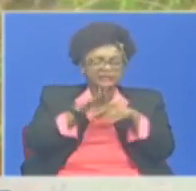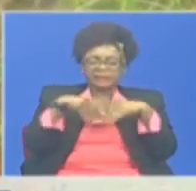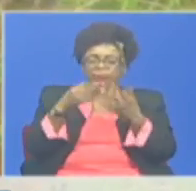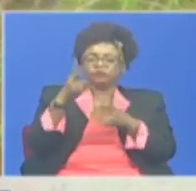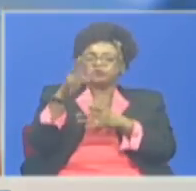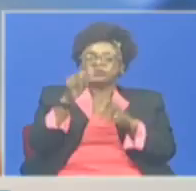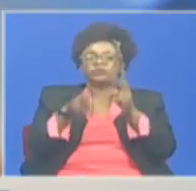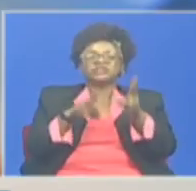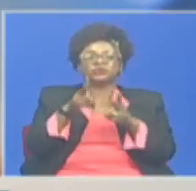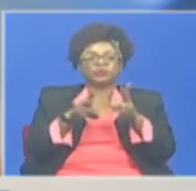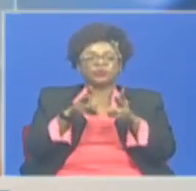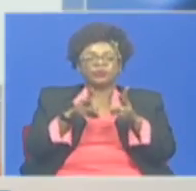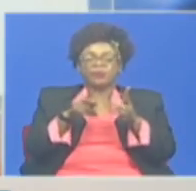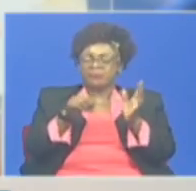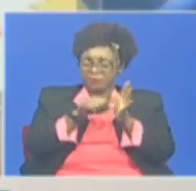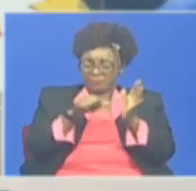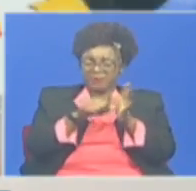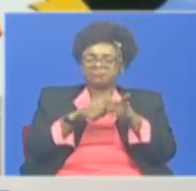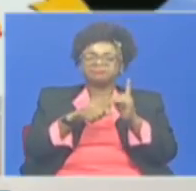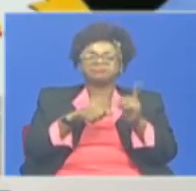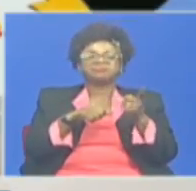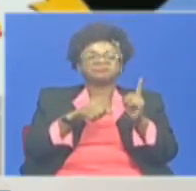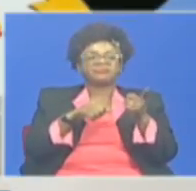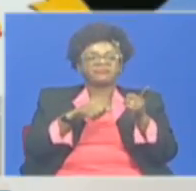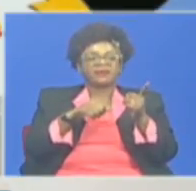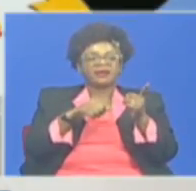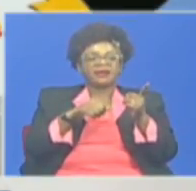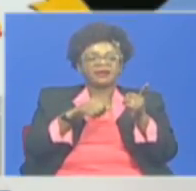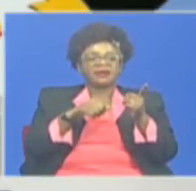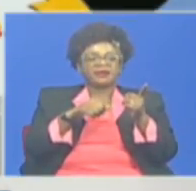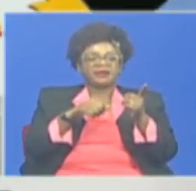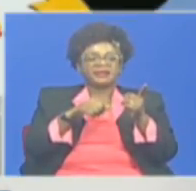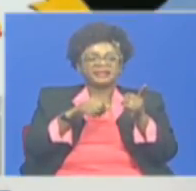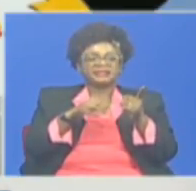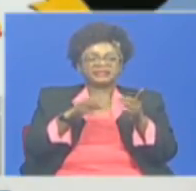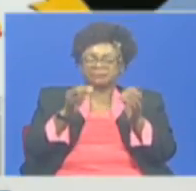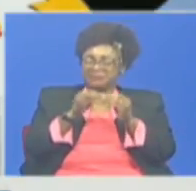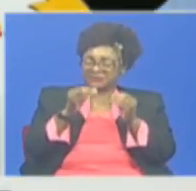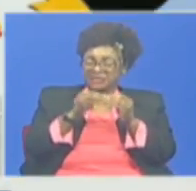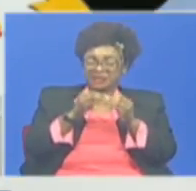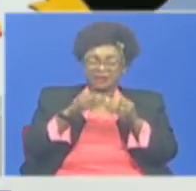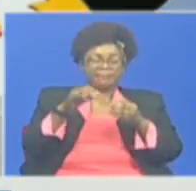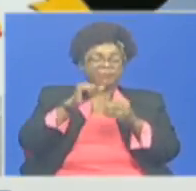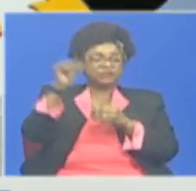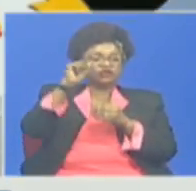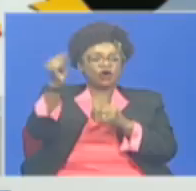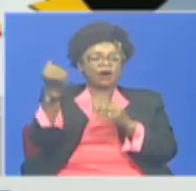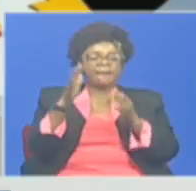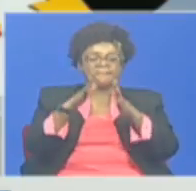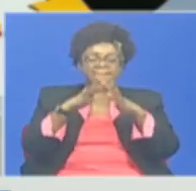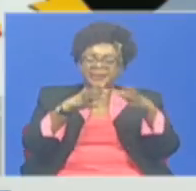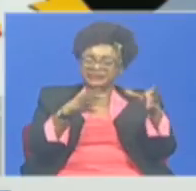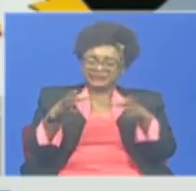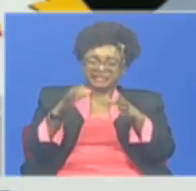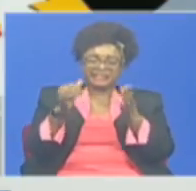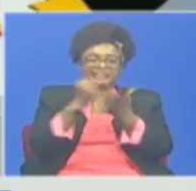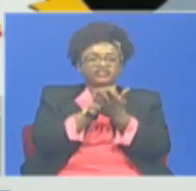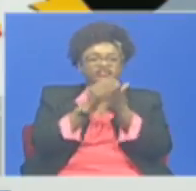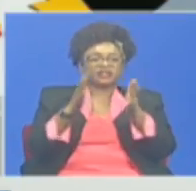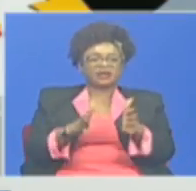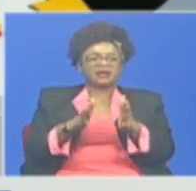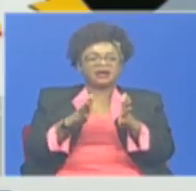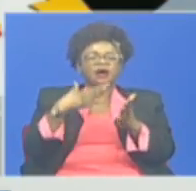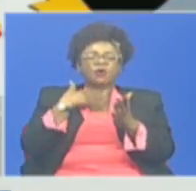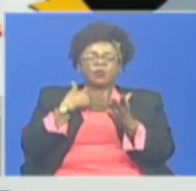a problem with. In their 3-minute meeting at the office of the political party's registrar, the Vice Secretary General sought any documents